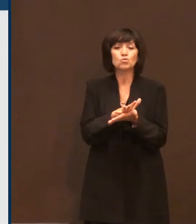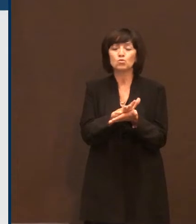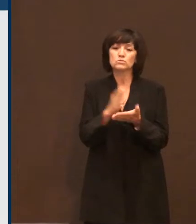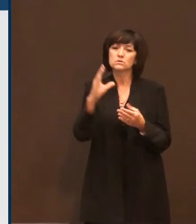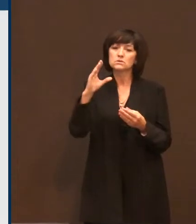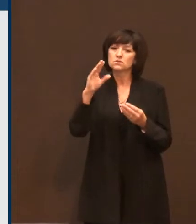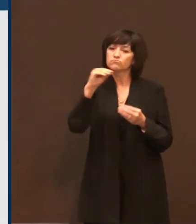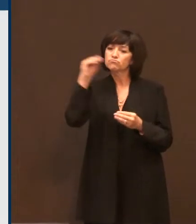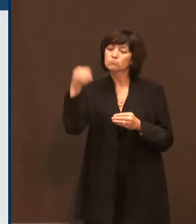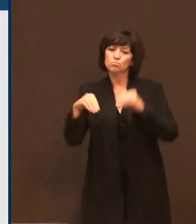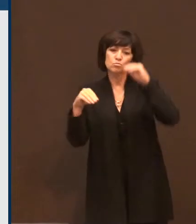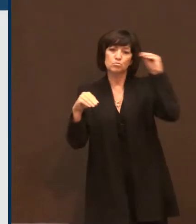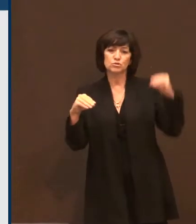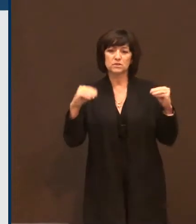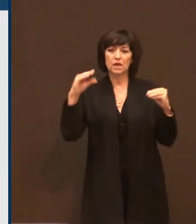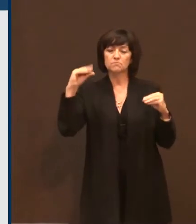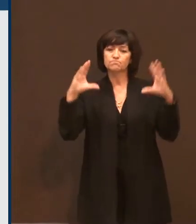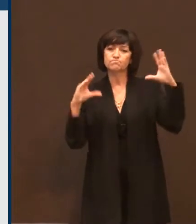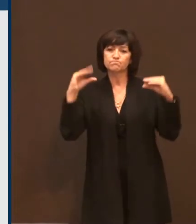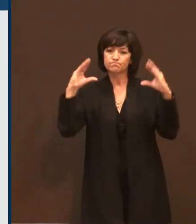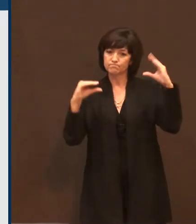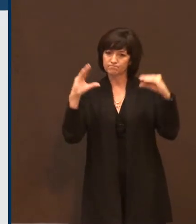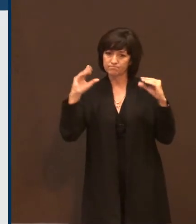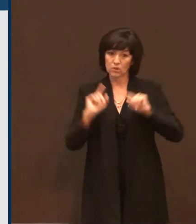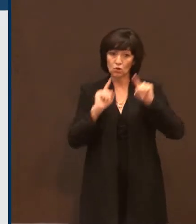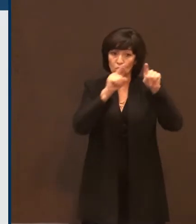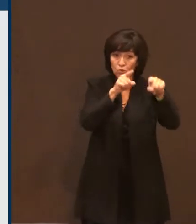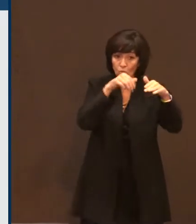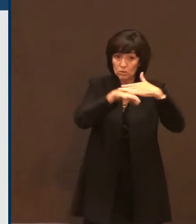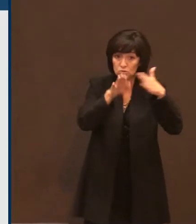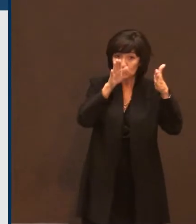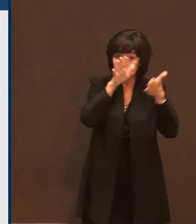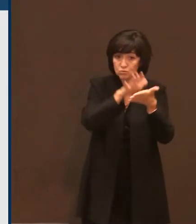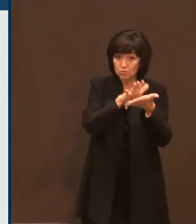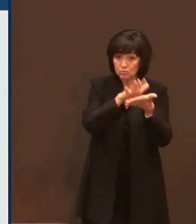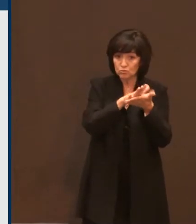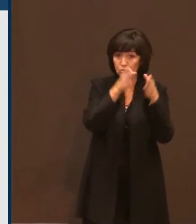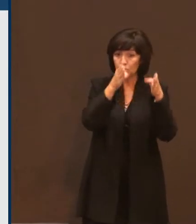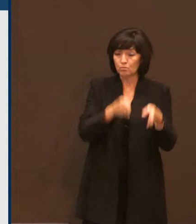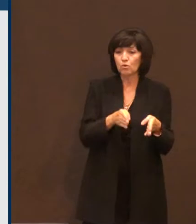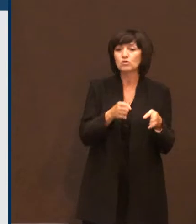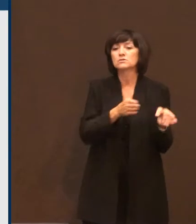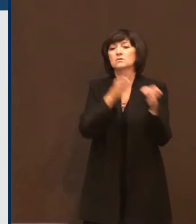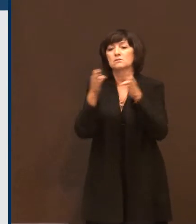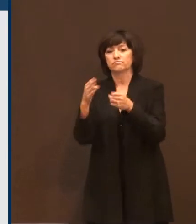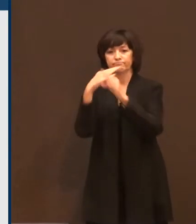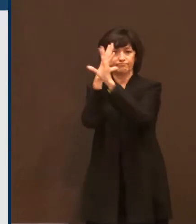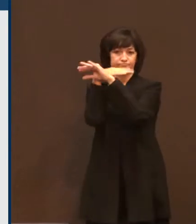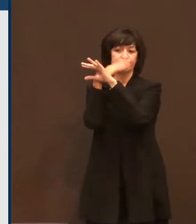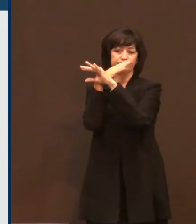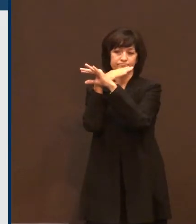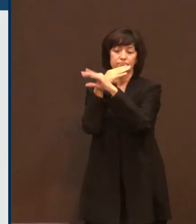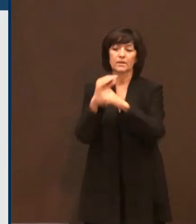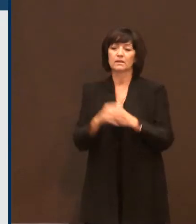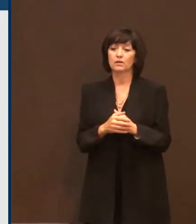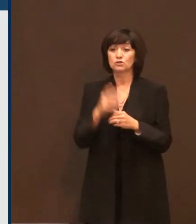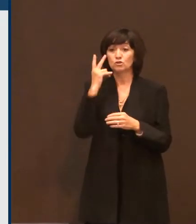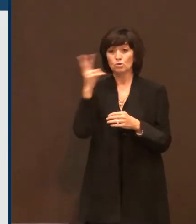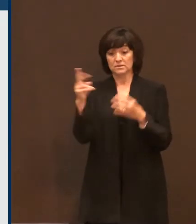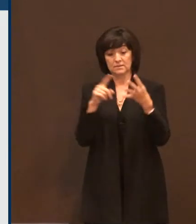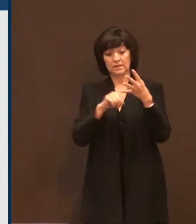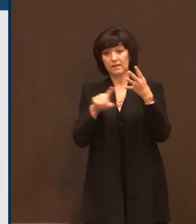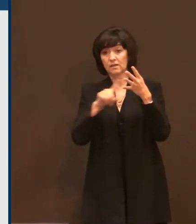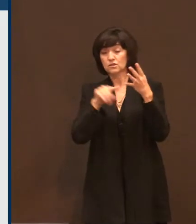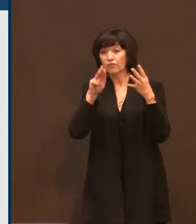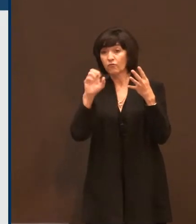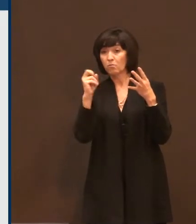the percentage of persons who tested positive since the end of March. You see the peak